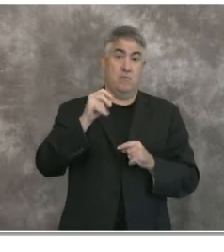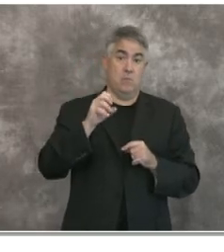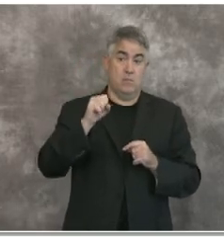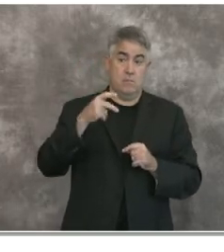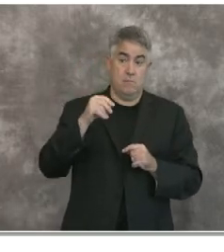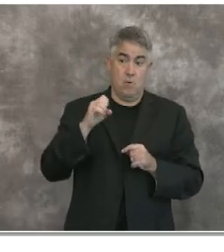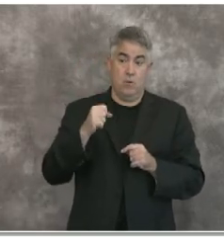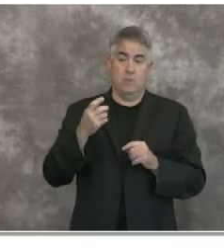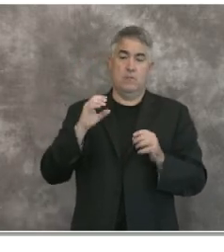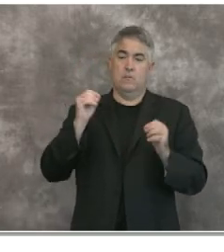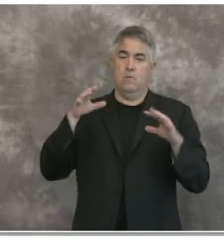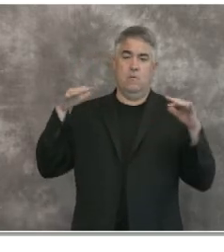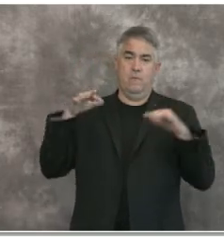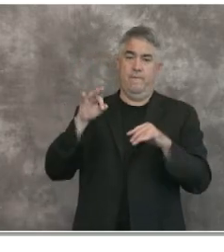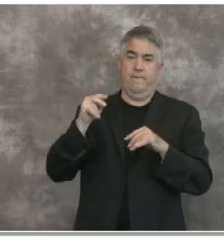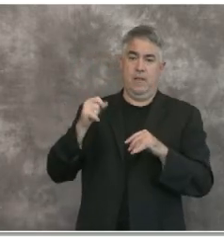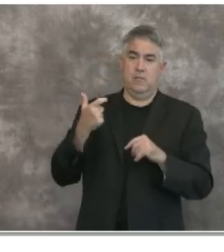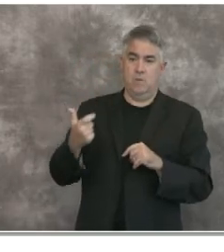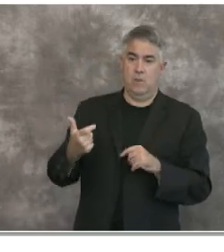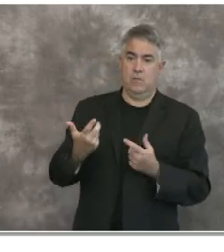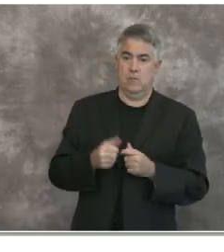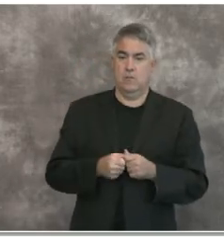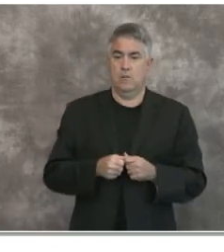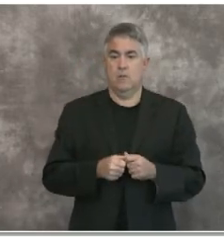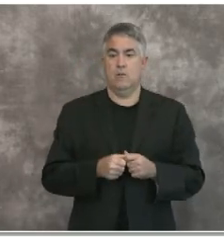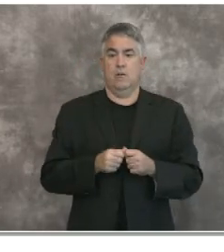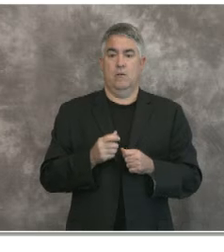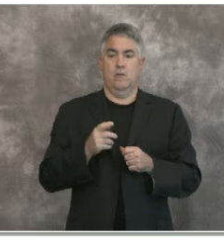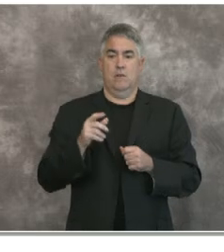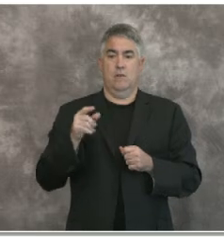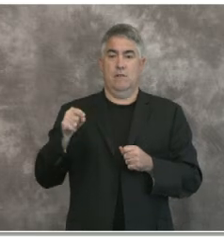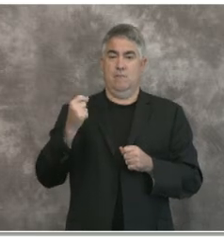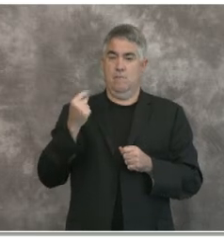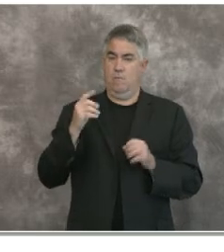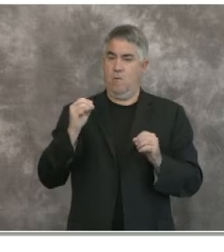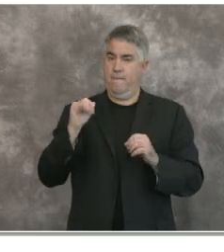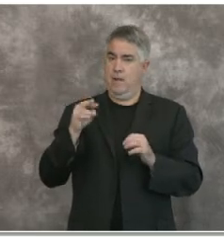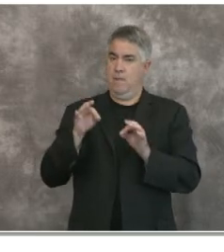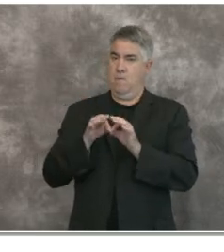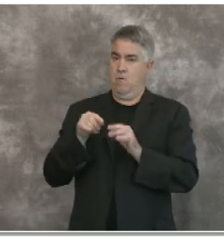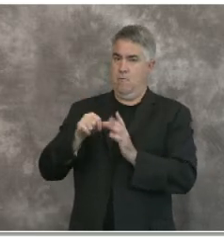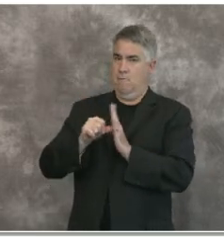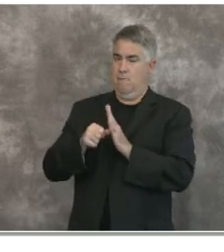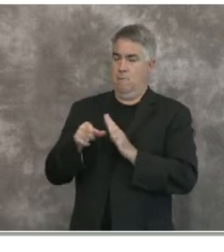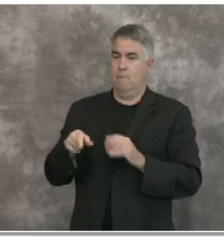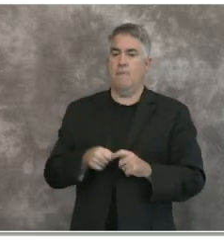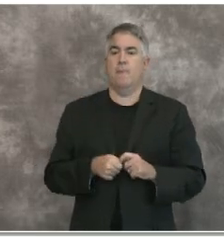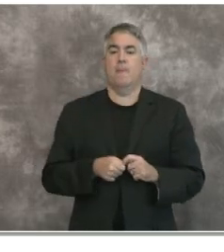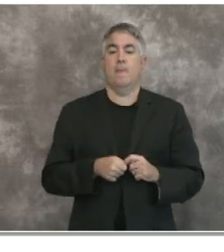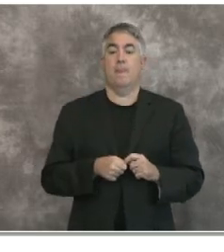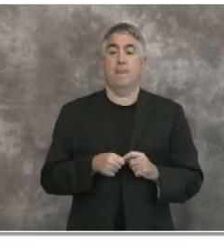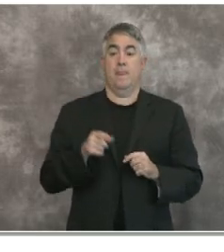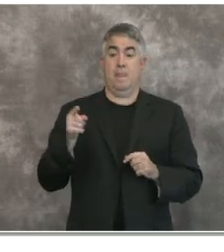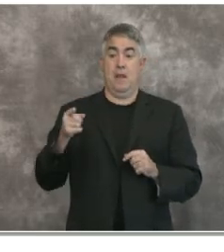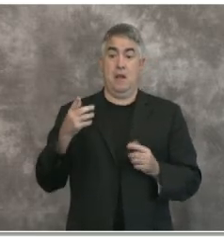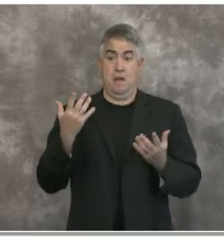and TV production, and professional sports. Again, we expect this guidance to come out from the state of California